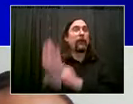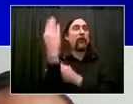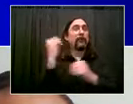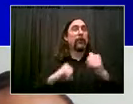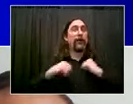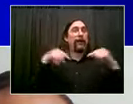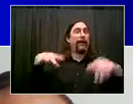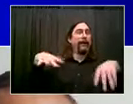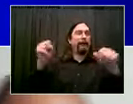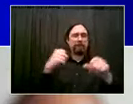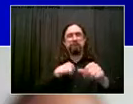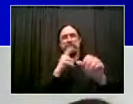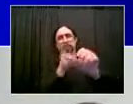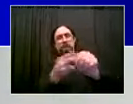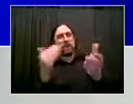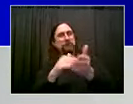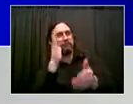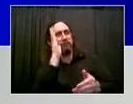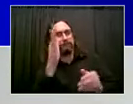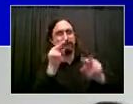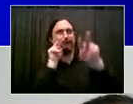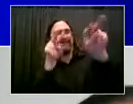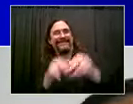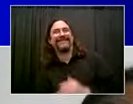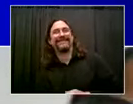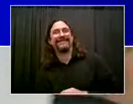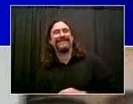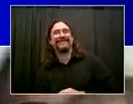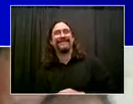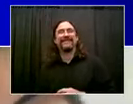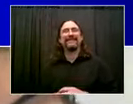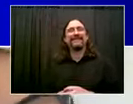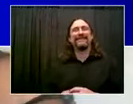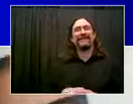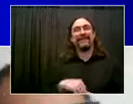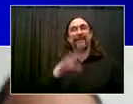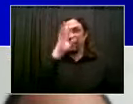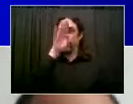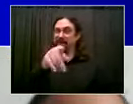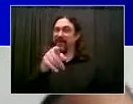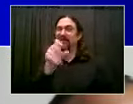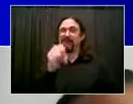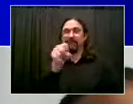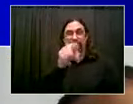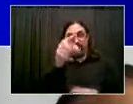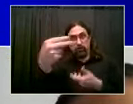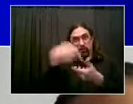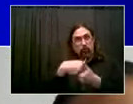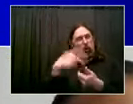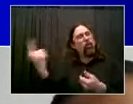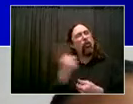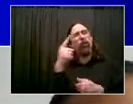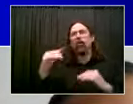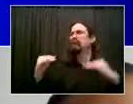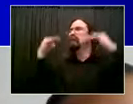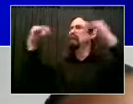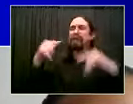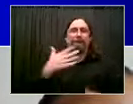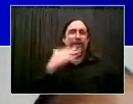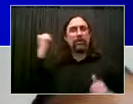better. And thank you for bringing your passion to everything you do. And this is a wonderful day. Thank you for your leadership as